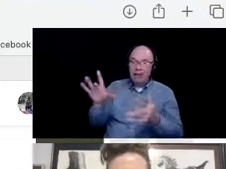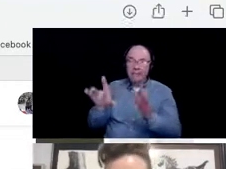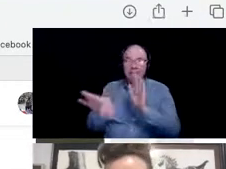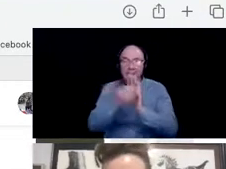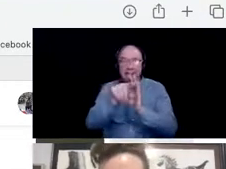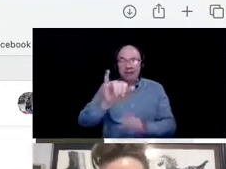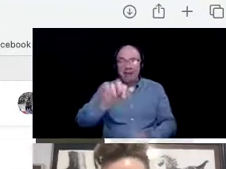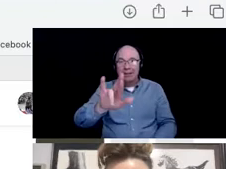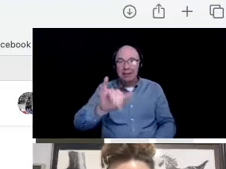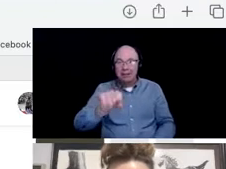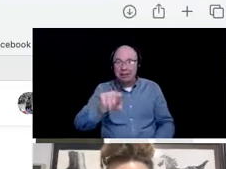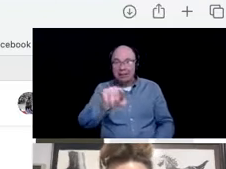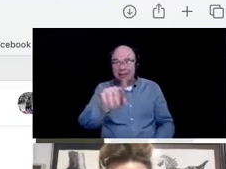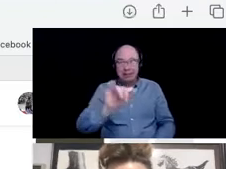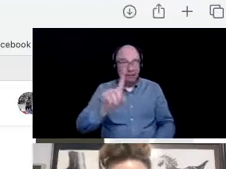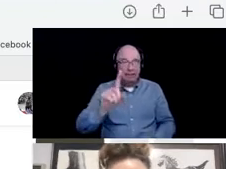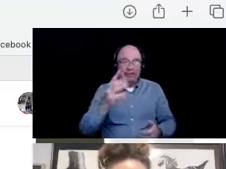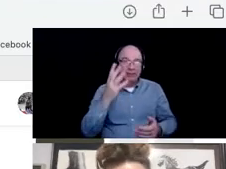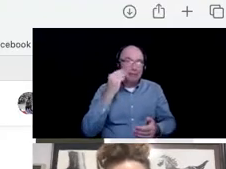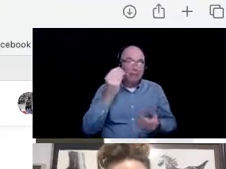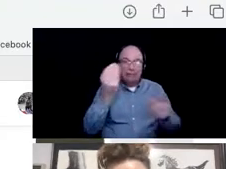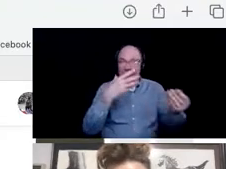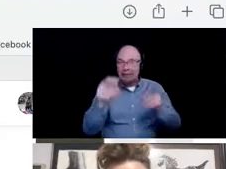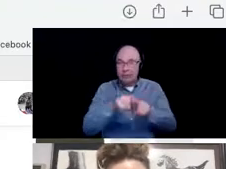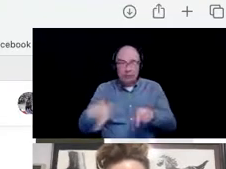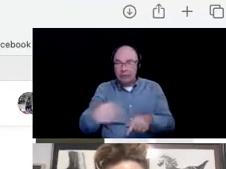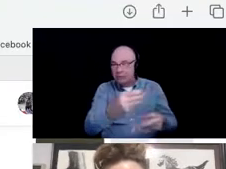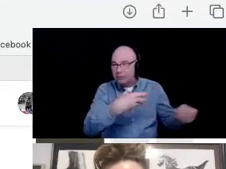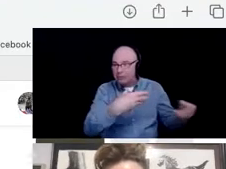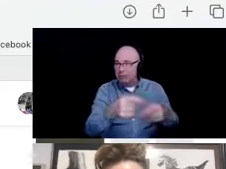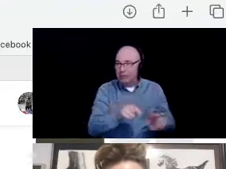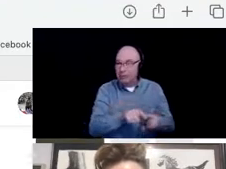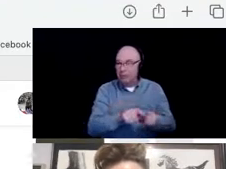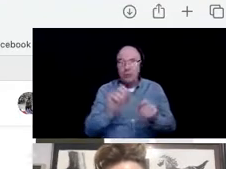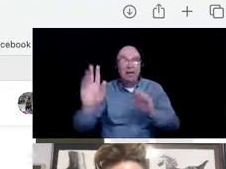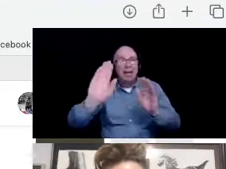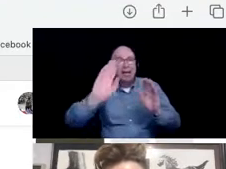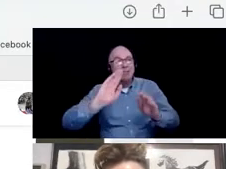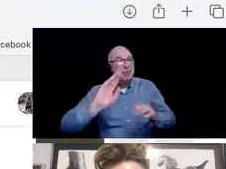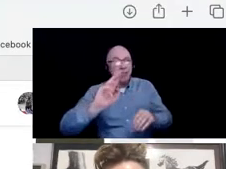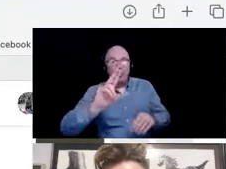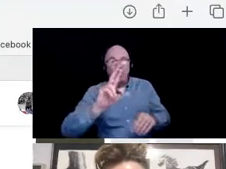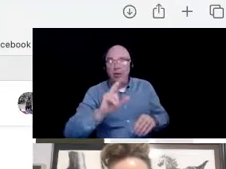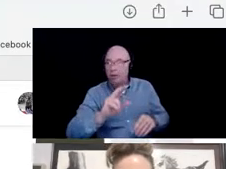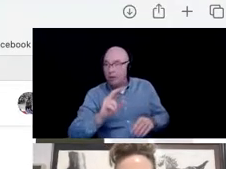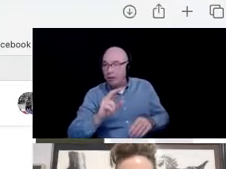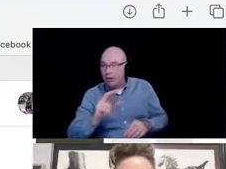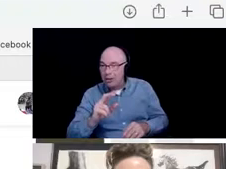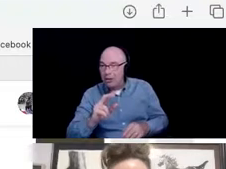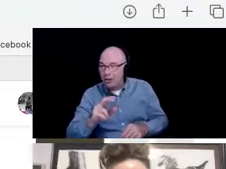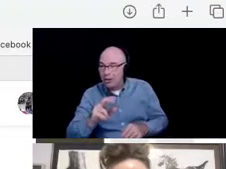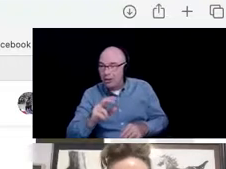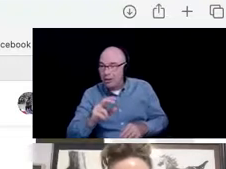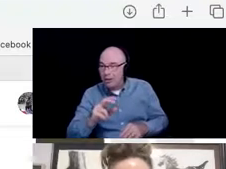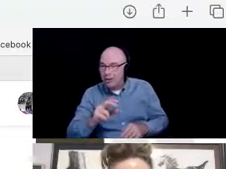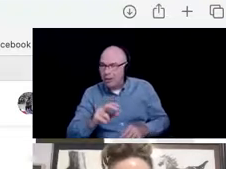she has lived out a lot of what you have shared here tonight, so she's perfect too. Okay, guys, no more shooting, only